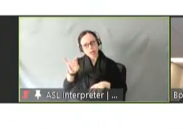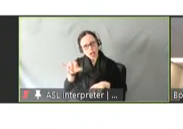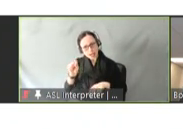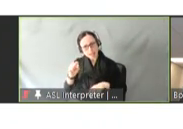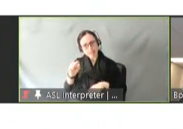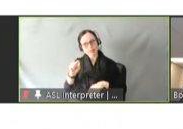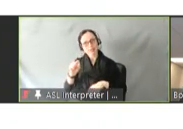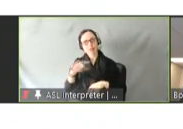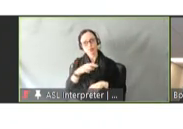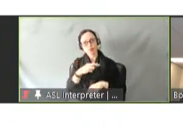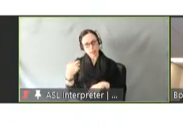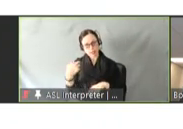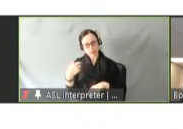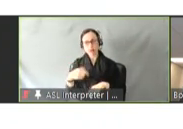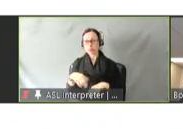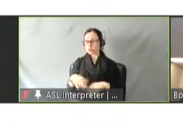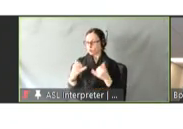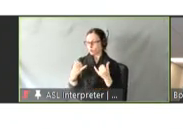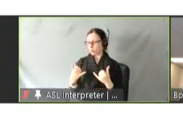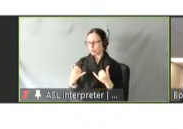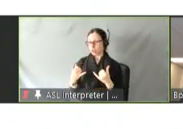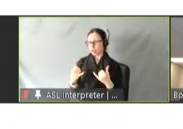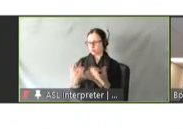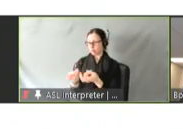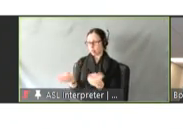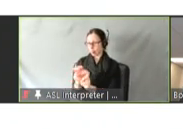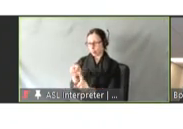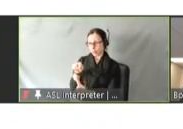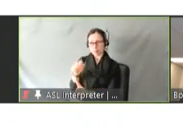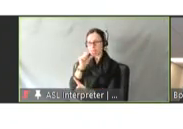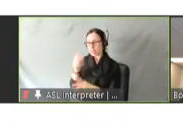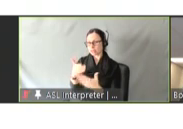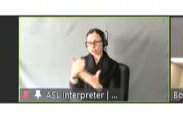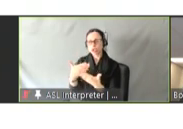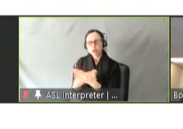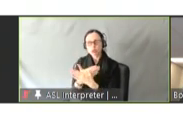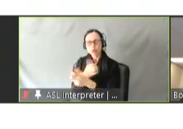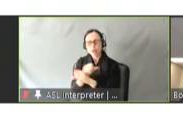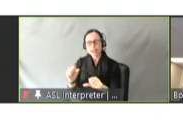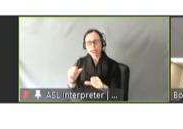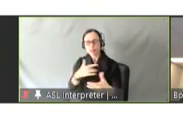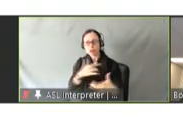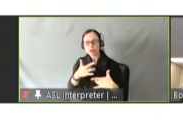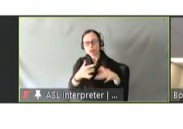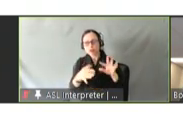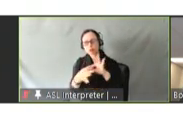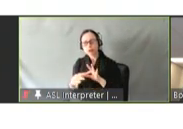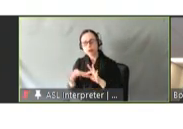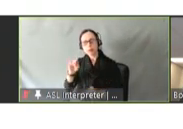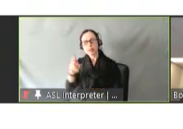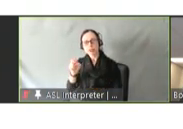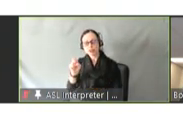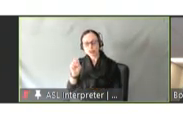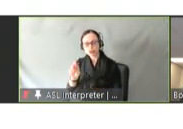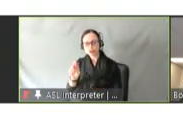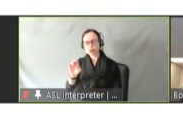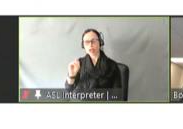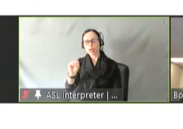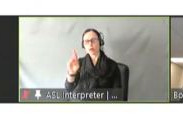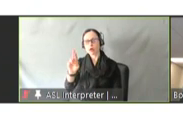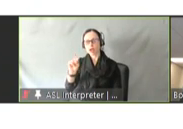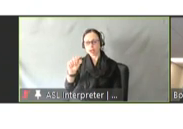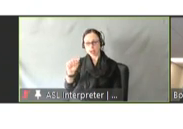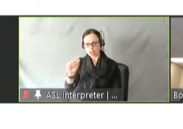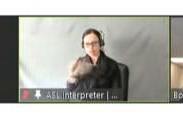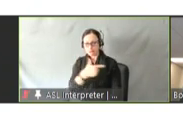risk. But at the present time, our committee did not suggest new safety concerns regarding messenger RNA COVID-19 vaccines